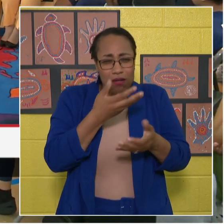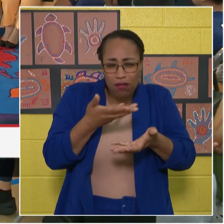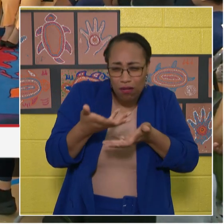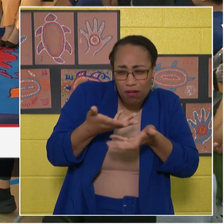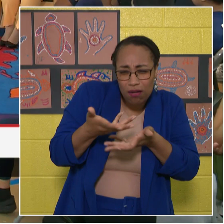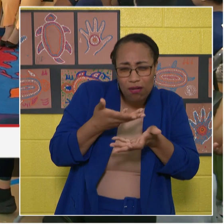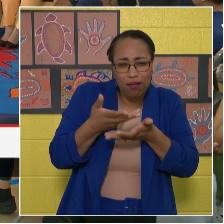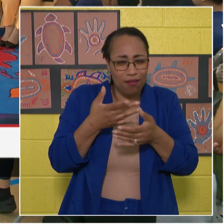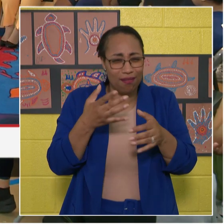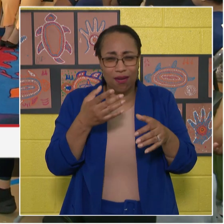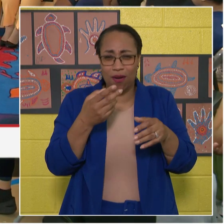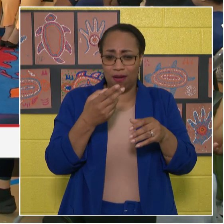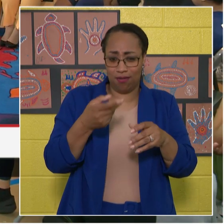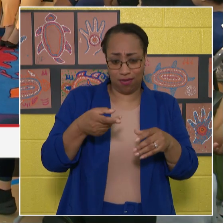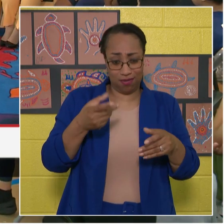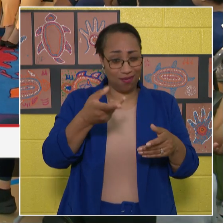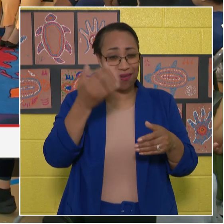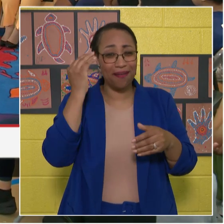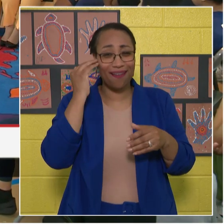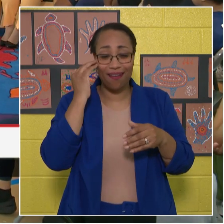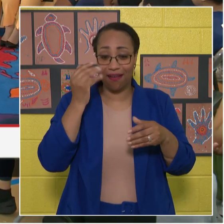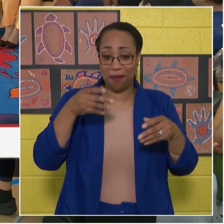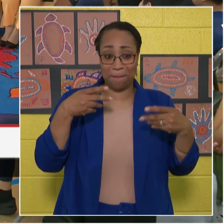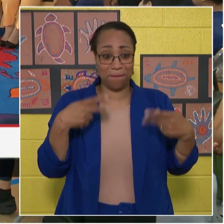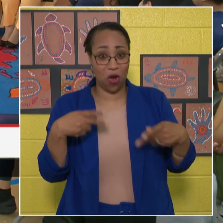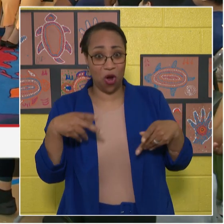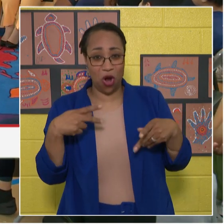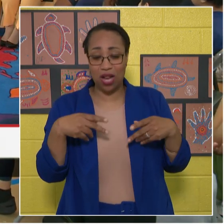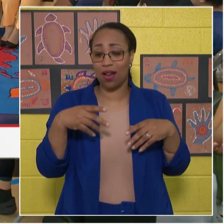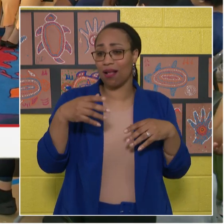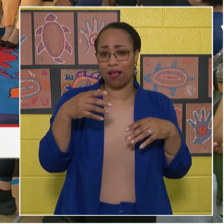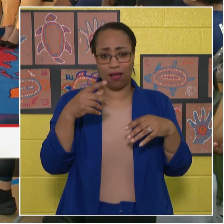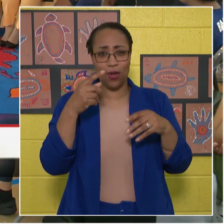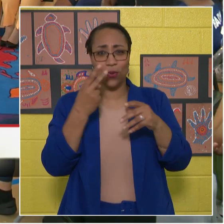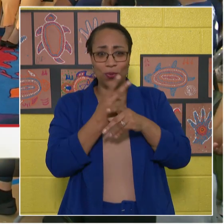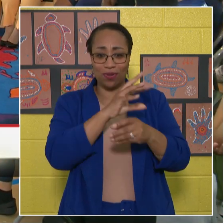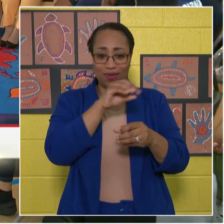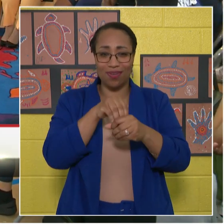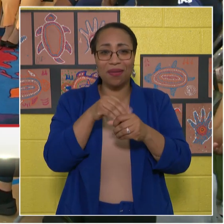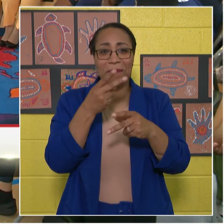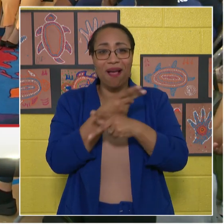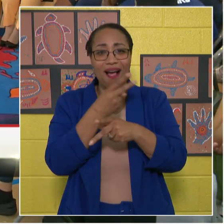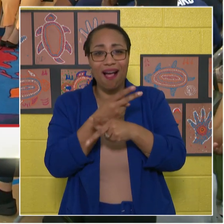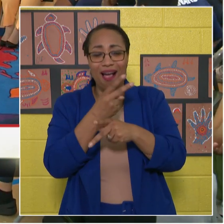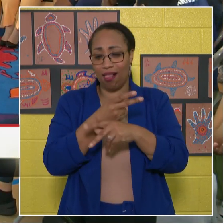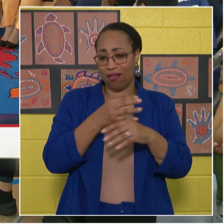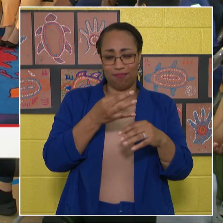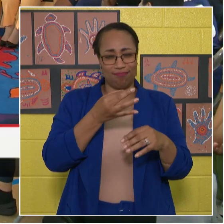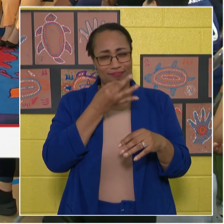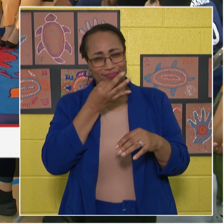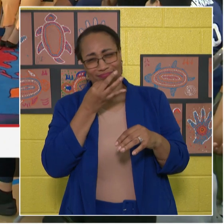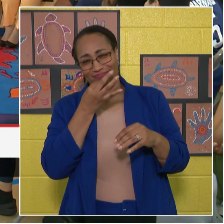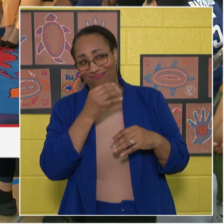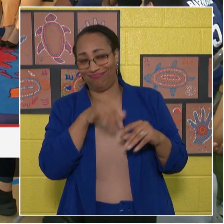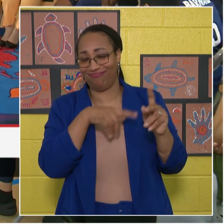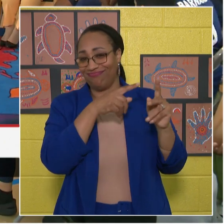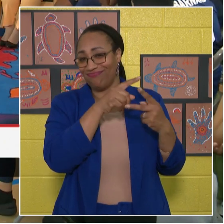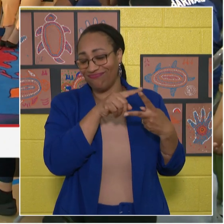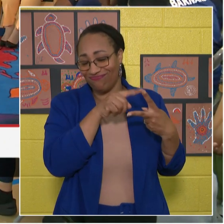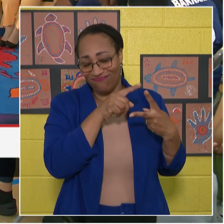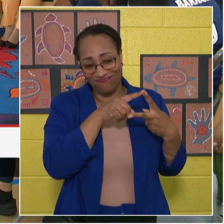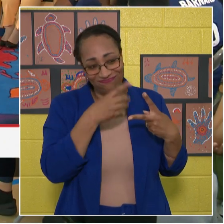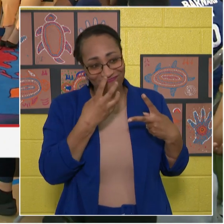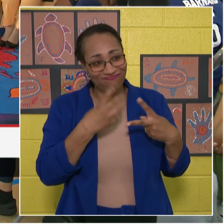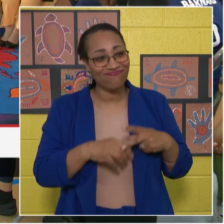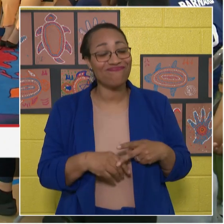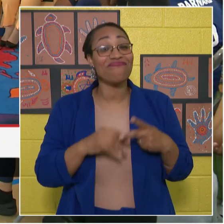us math in an everyday environment. The other favorite teacher I had was Patty, her